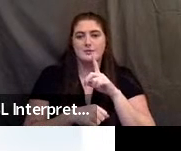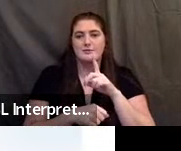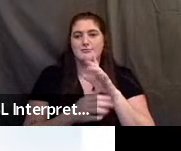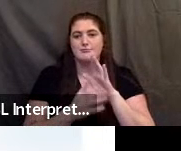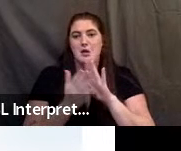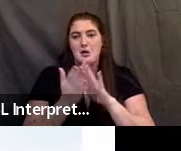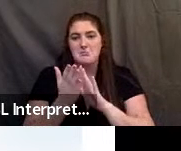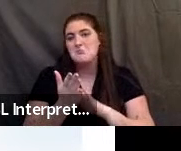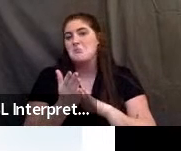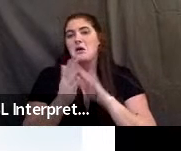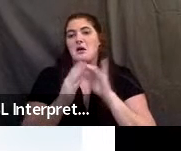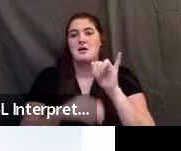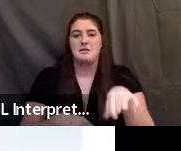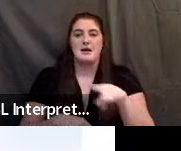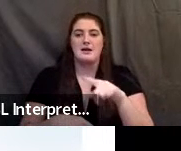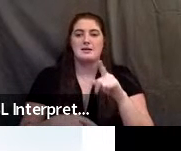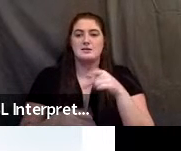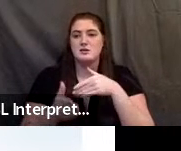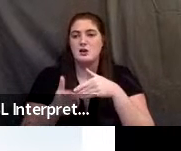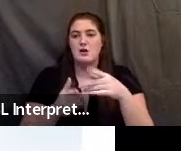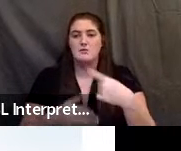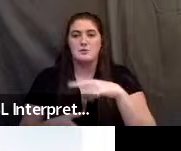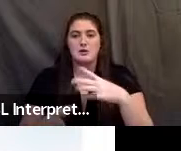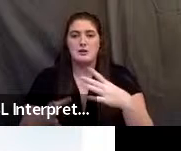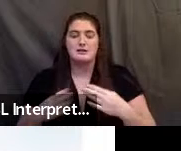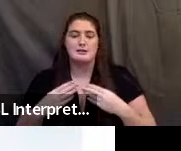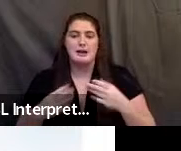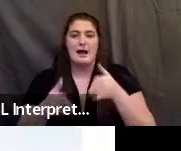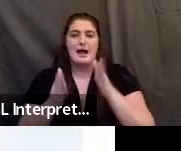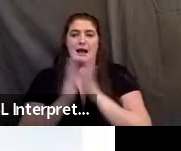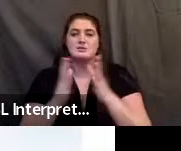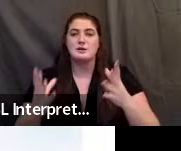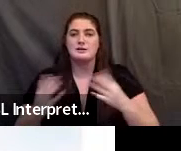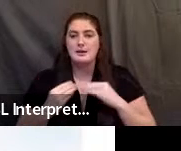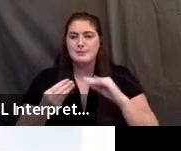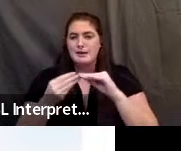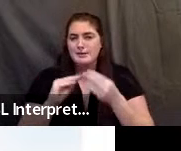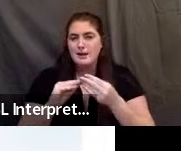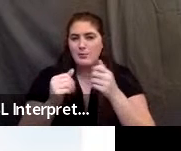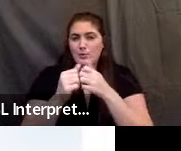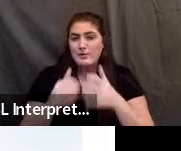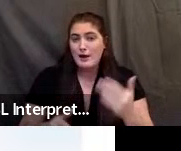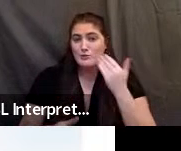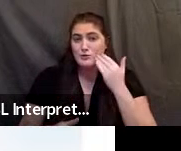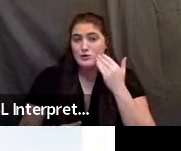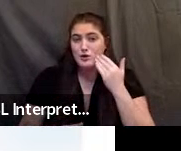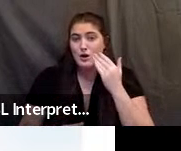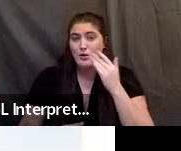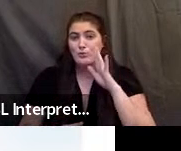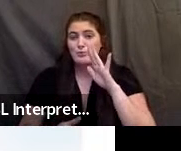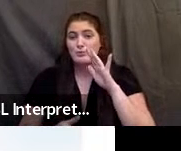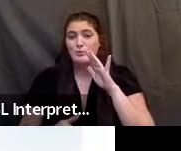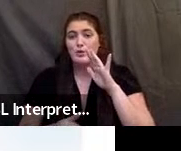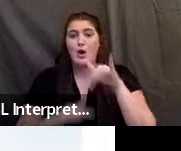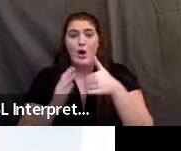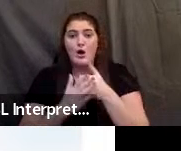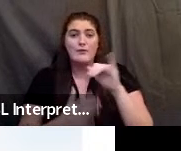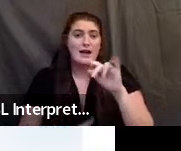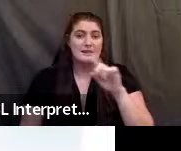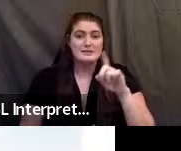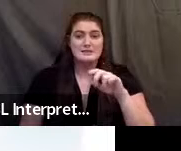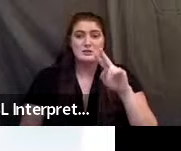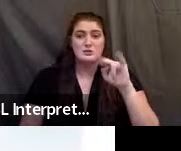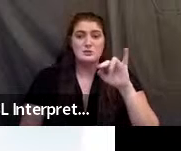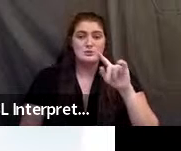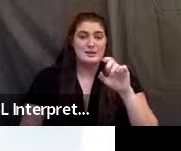because often we're asked just to accept a number without knowing, all right, are you just shoving all the IZ units into the basement?